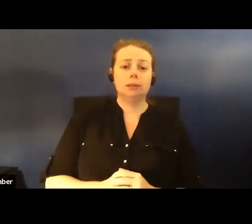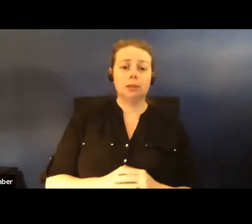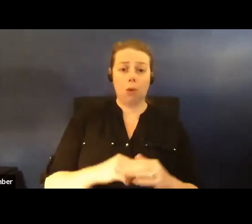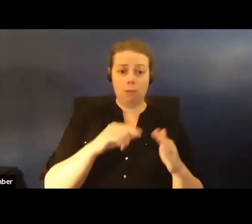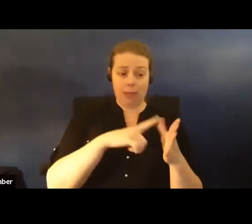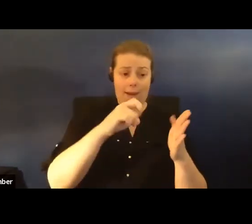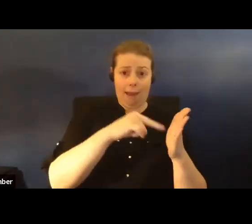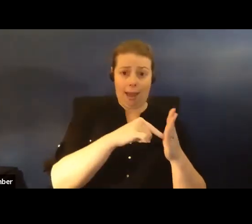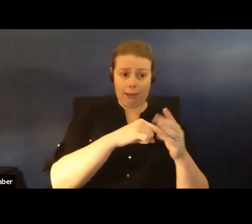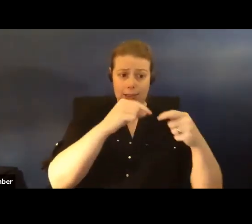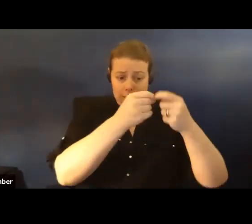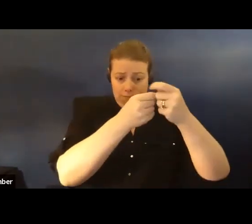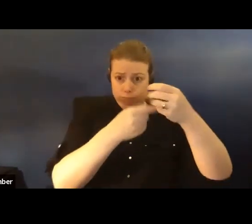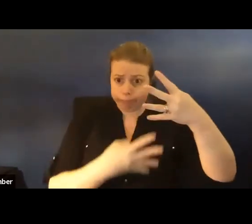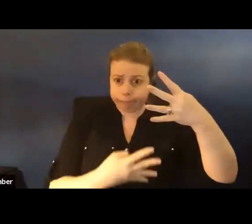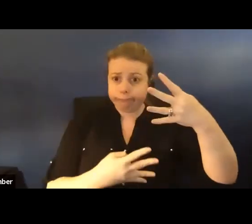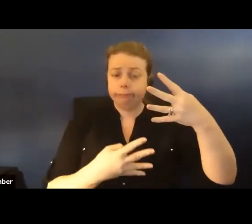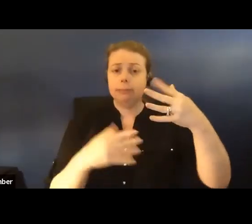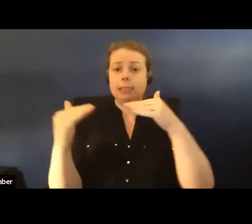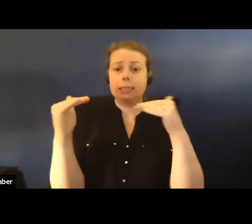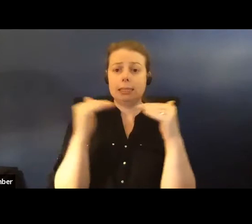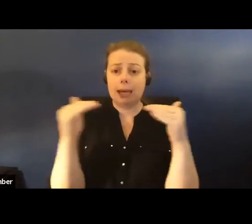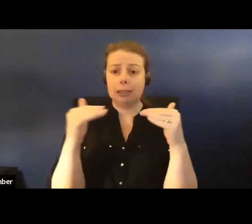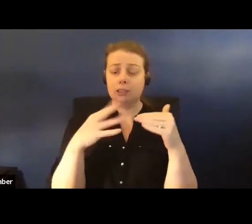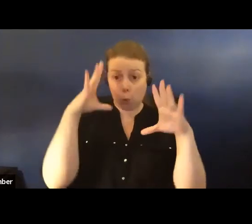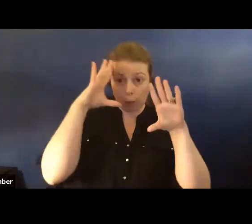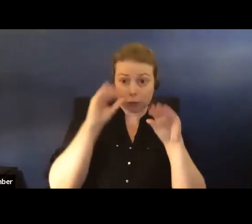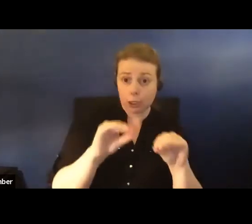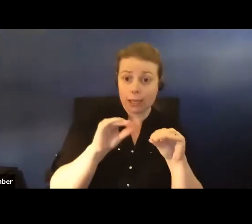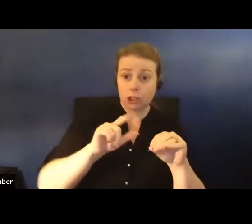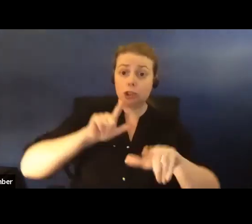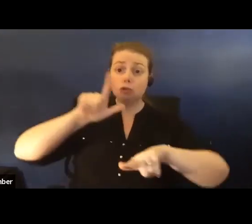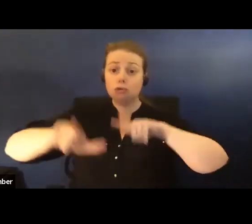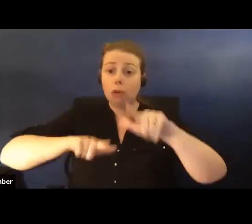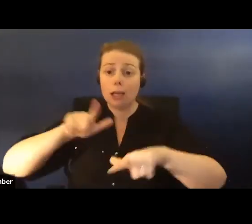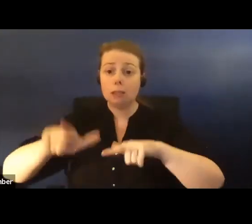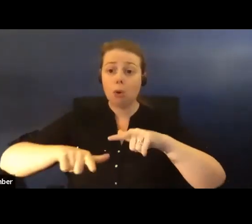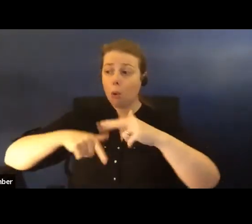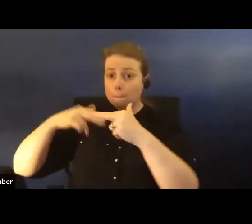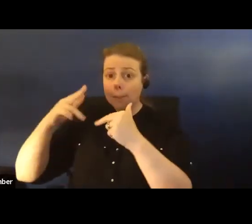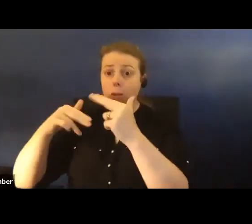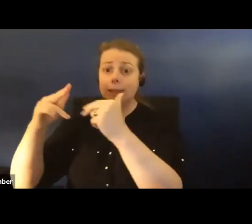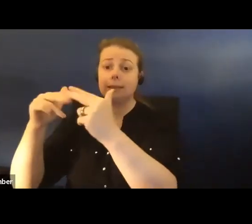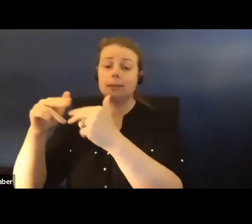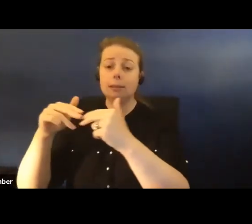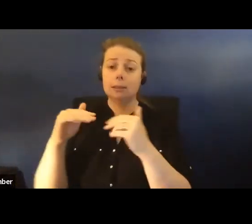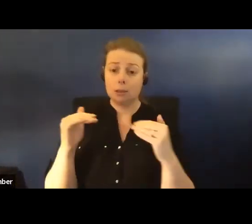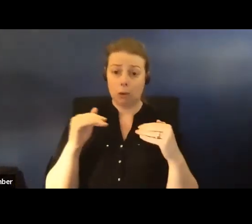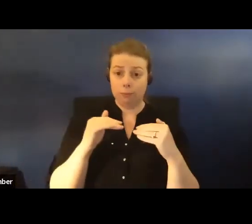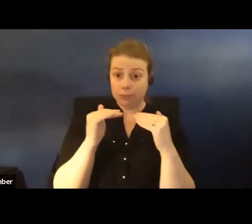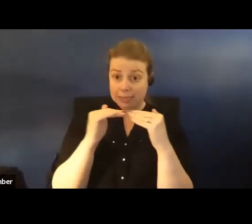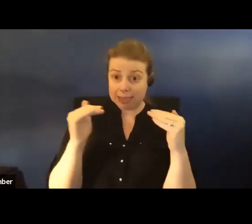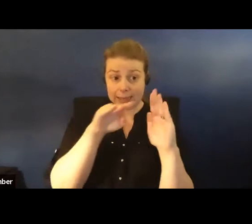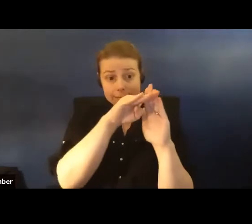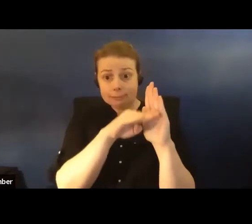legislation, dealing with things like education and transport and buildings. And what those standards do is that they set